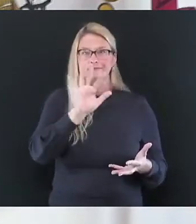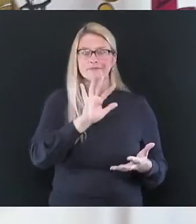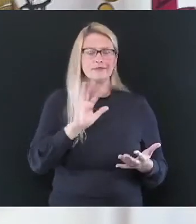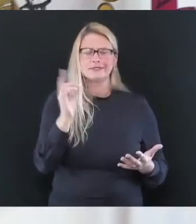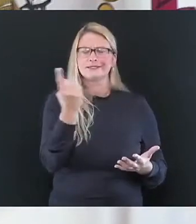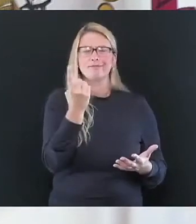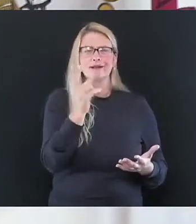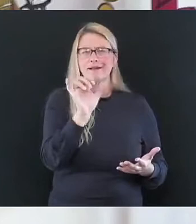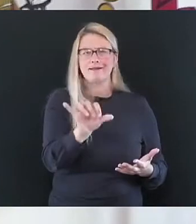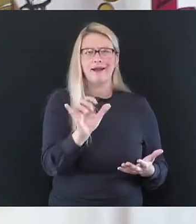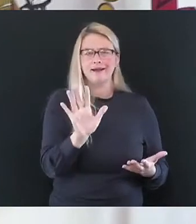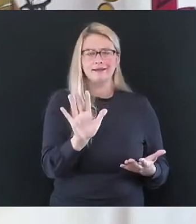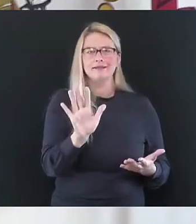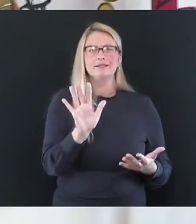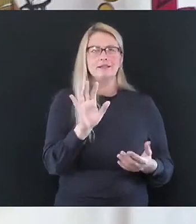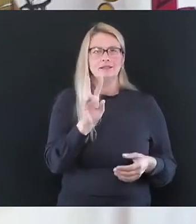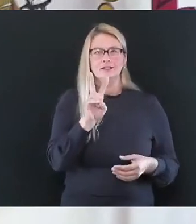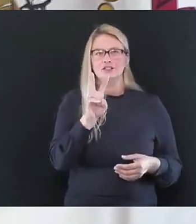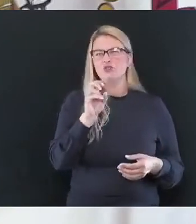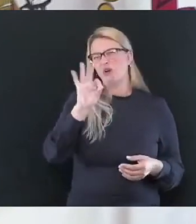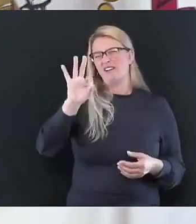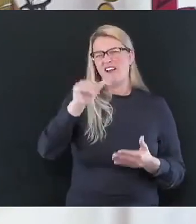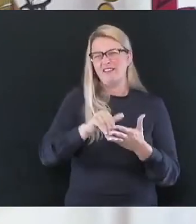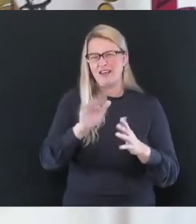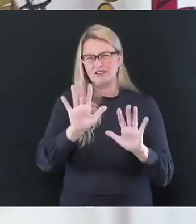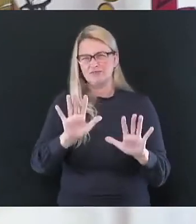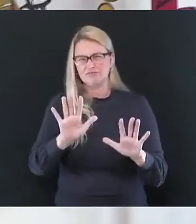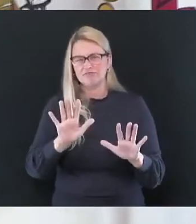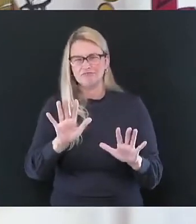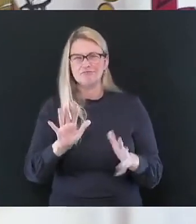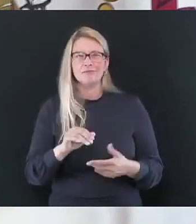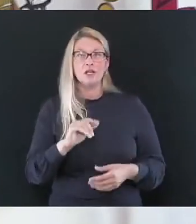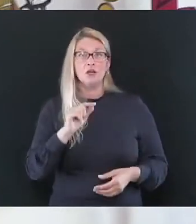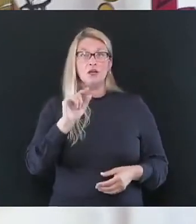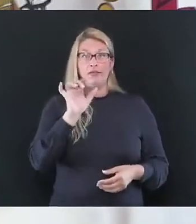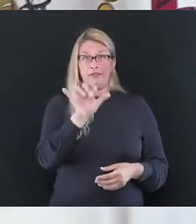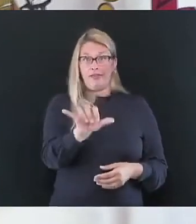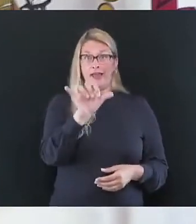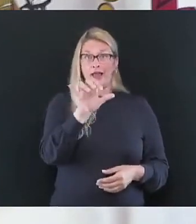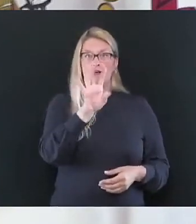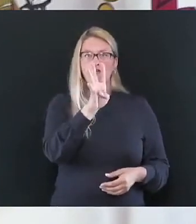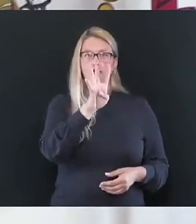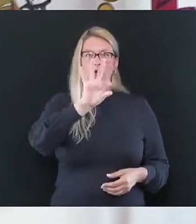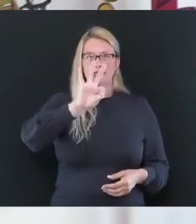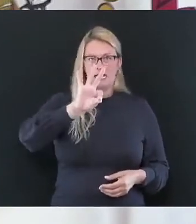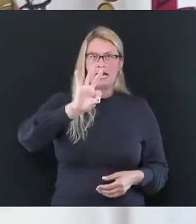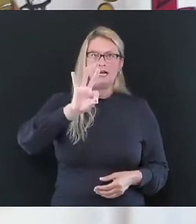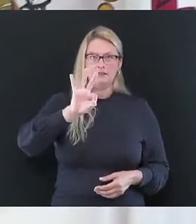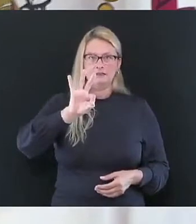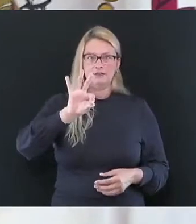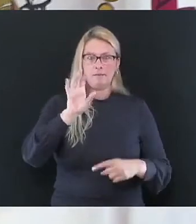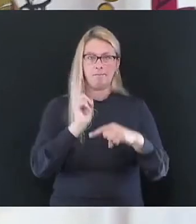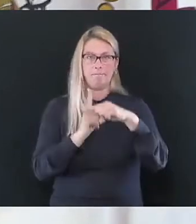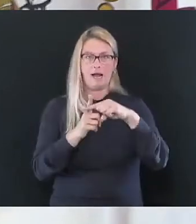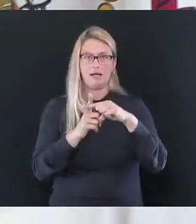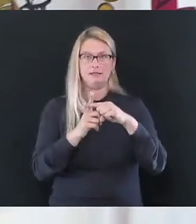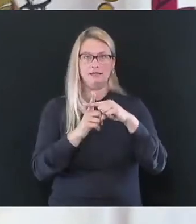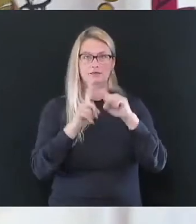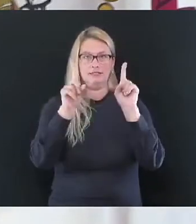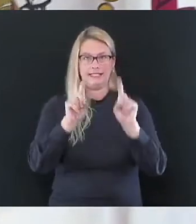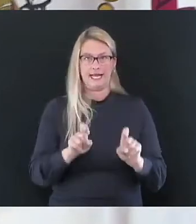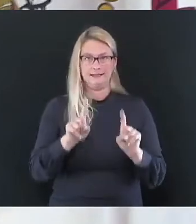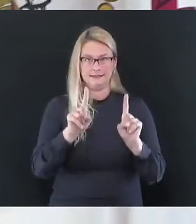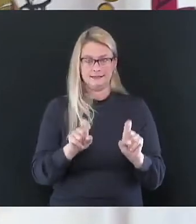209,955, but it was 209,000. And of that, we had 49 positive